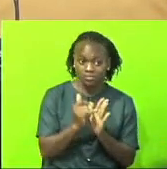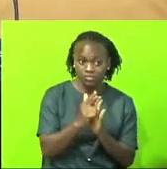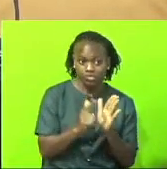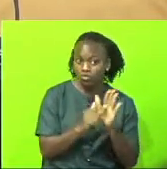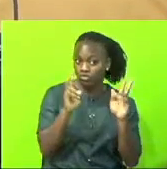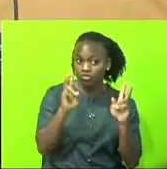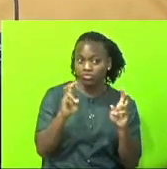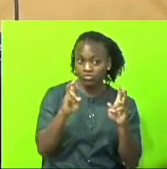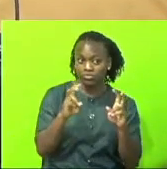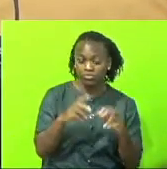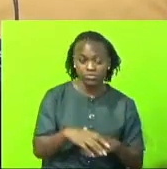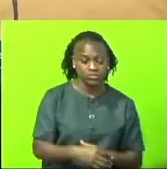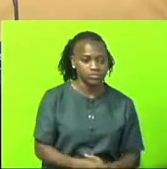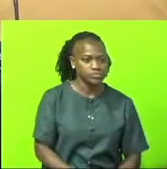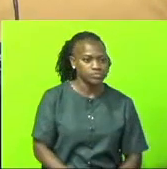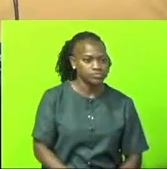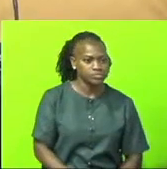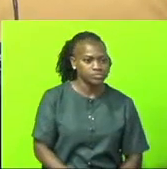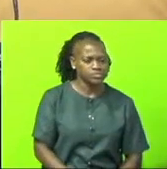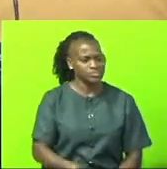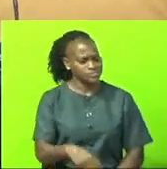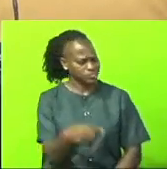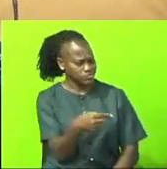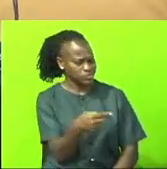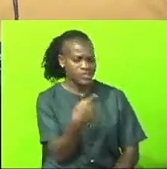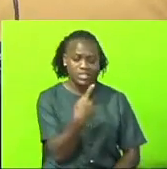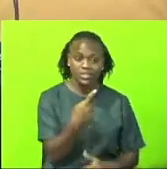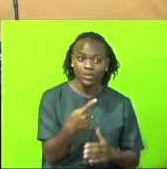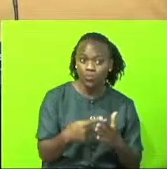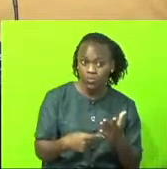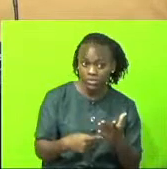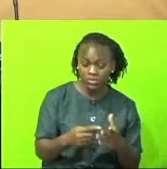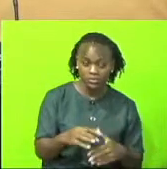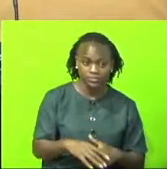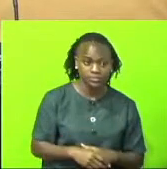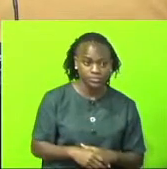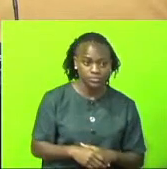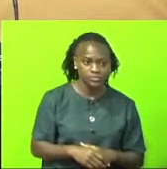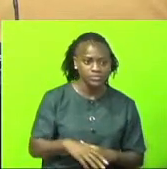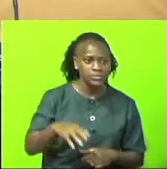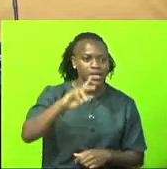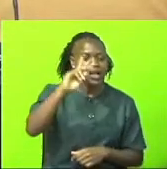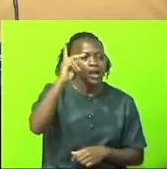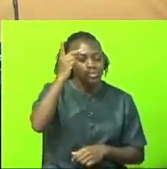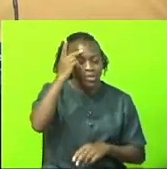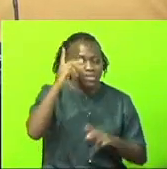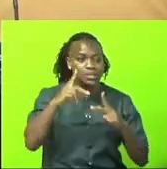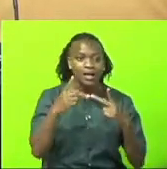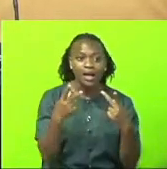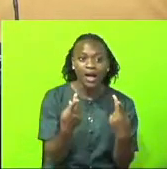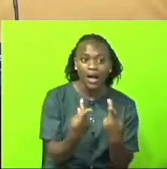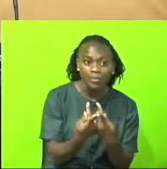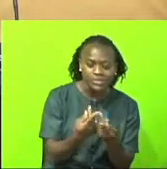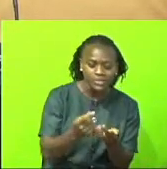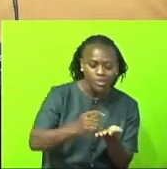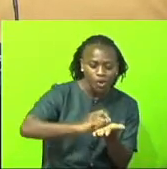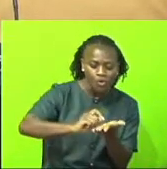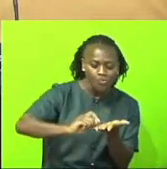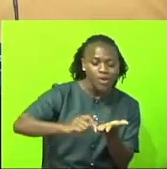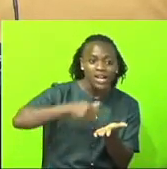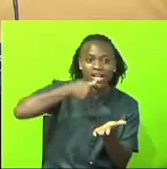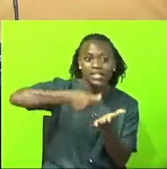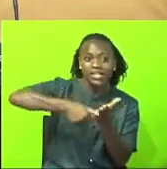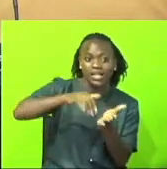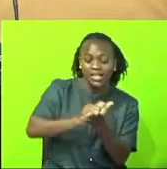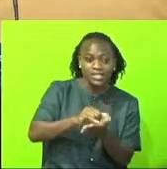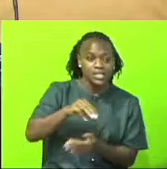Mr. Speaker, his argument is a political party wrote that its